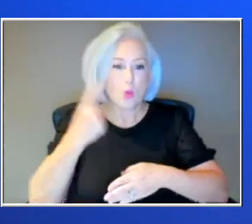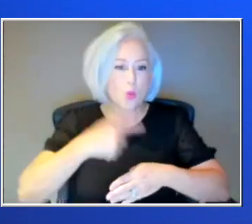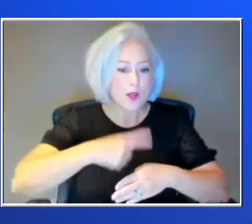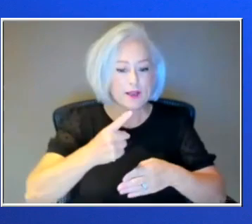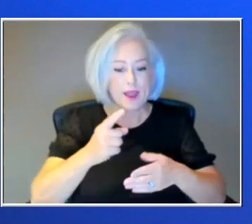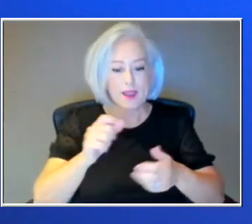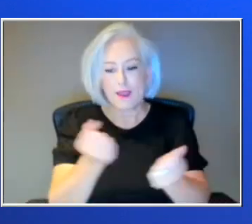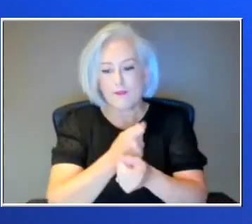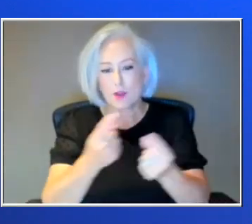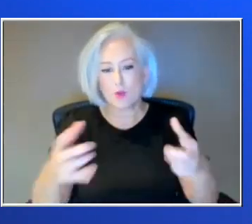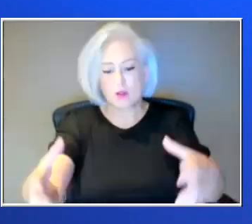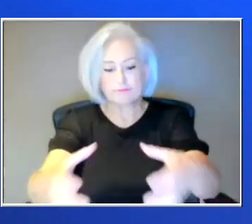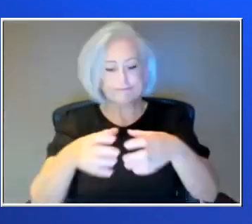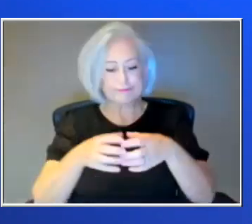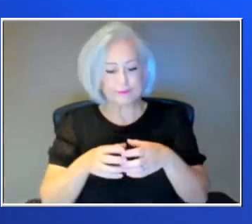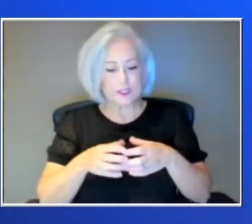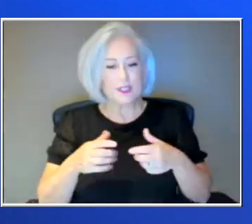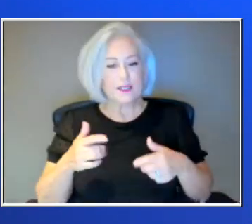they couldn't come in.